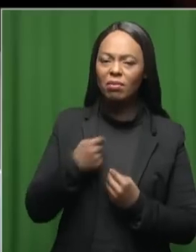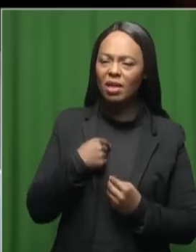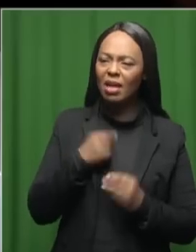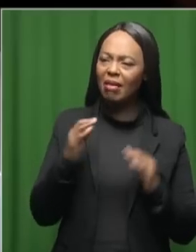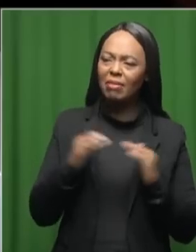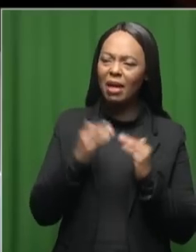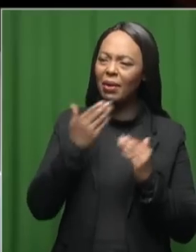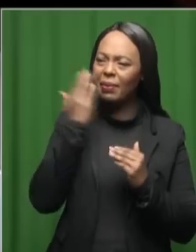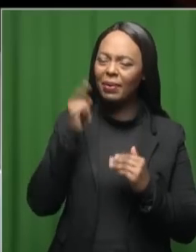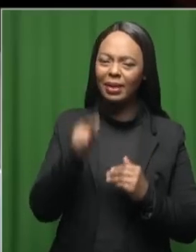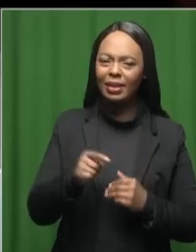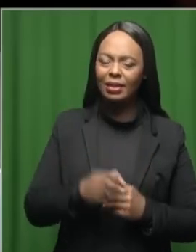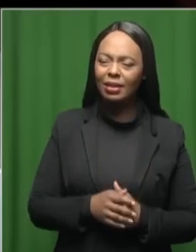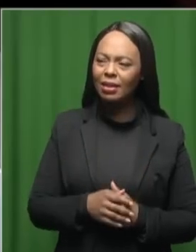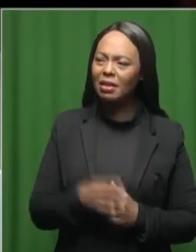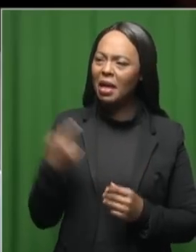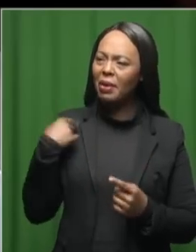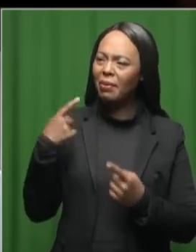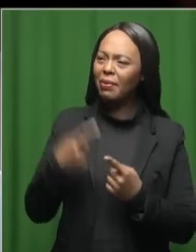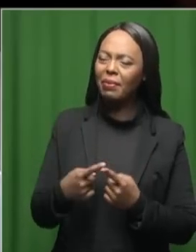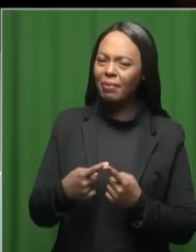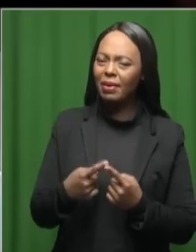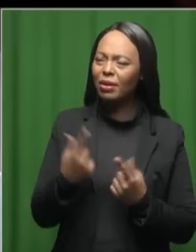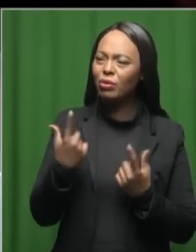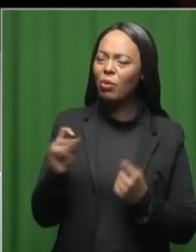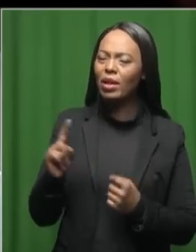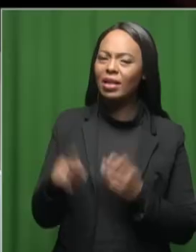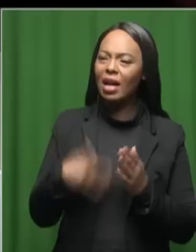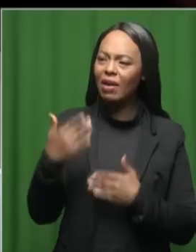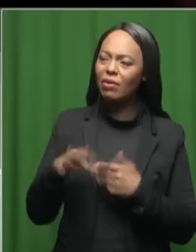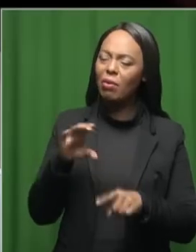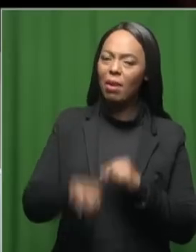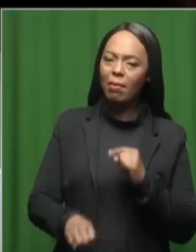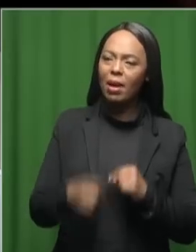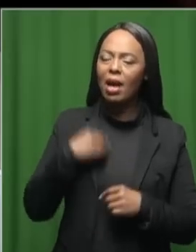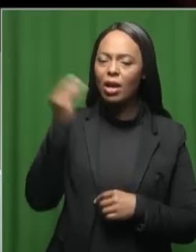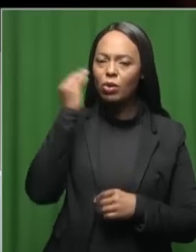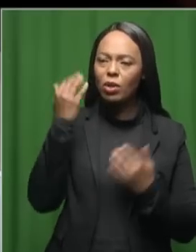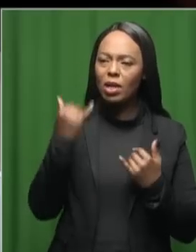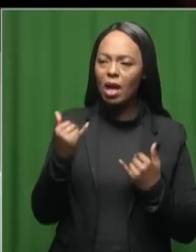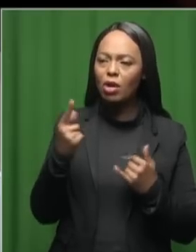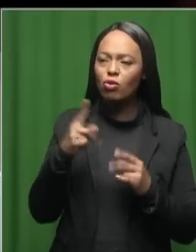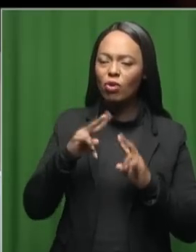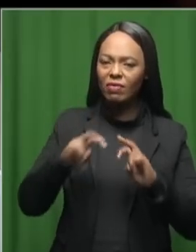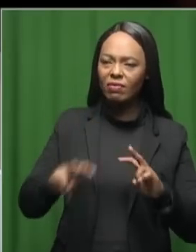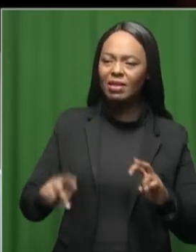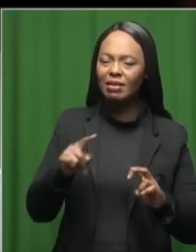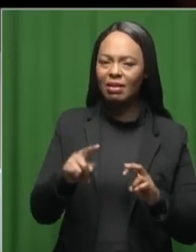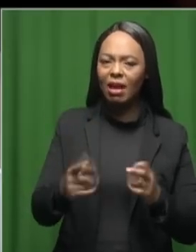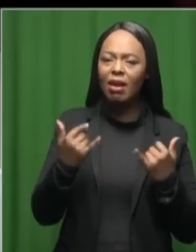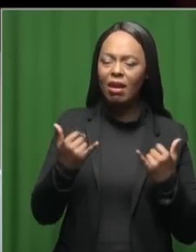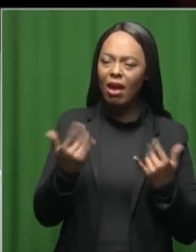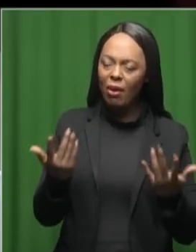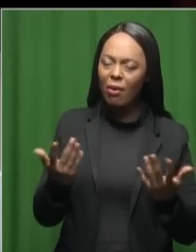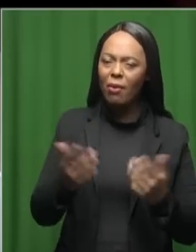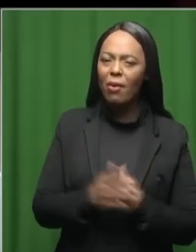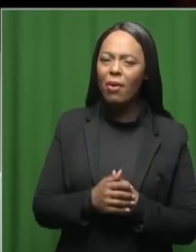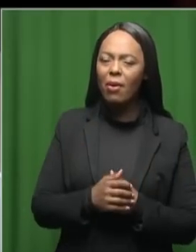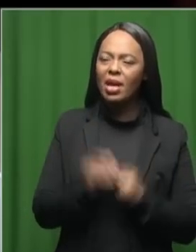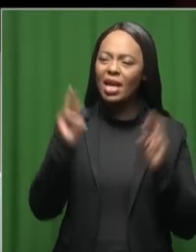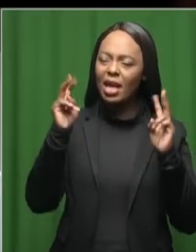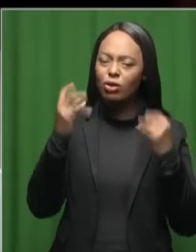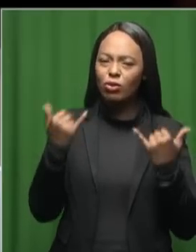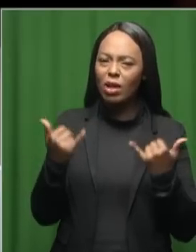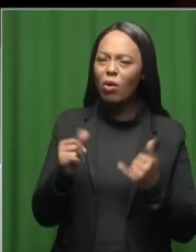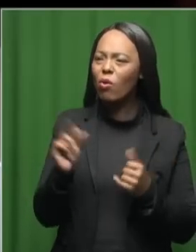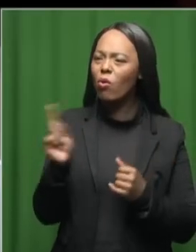about what you've done since finding out about this. I know you're doing a probe into this matter. Where are we with this, and what is the next